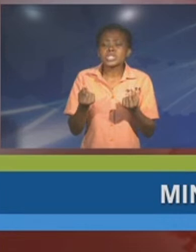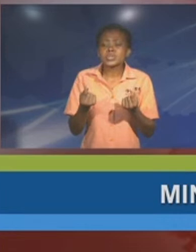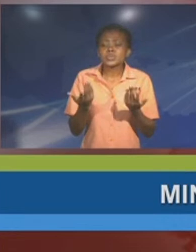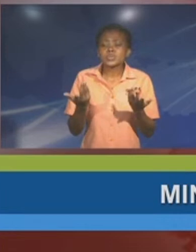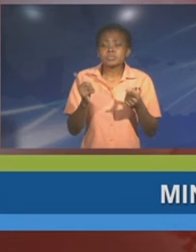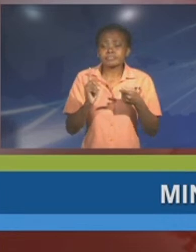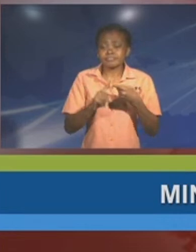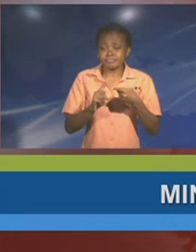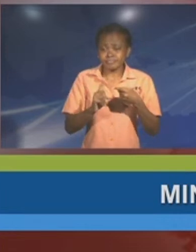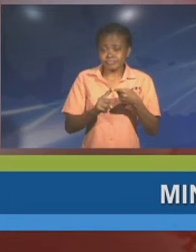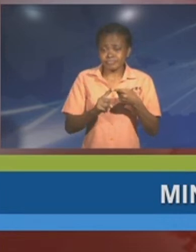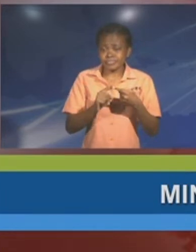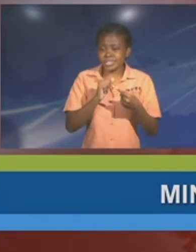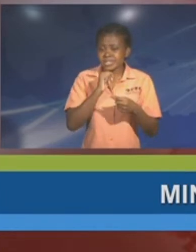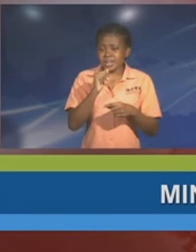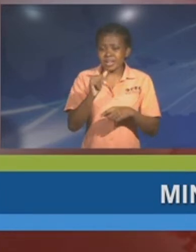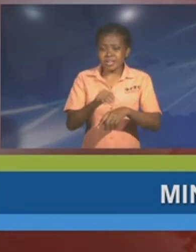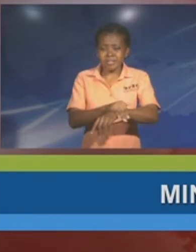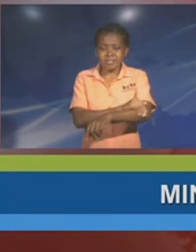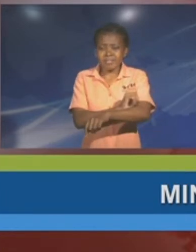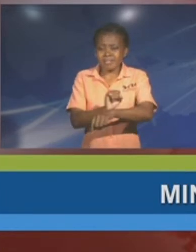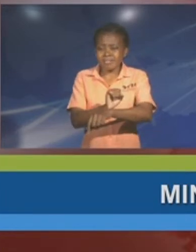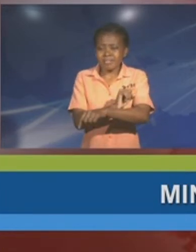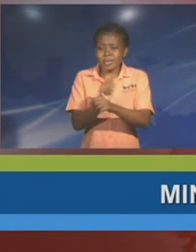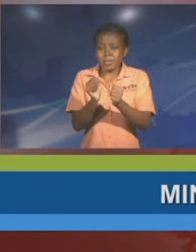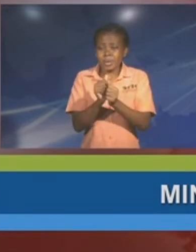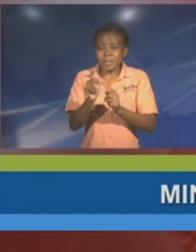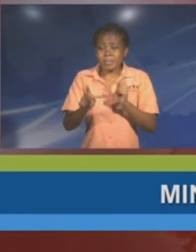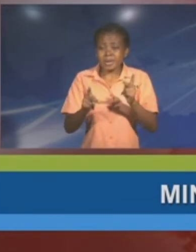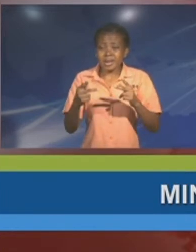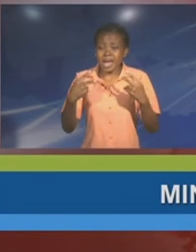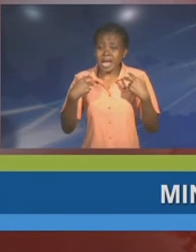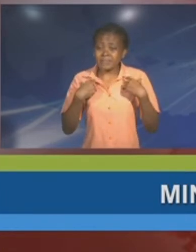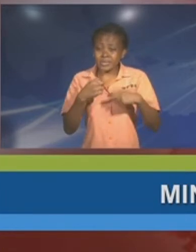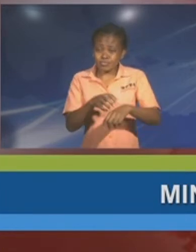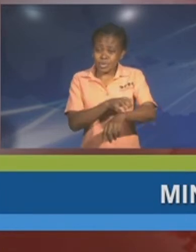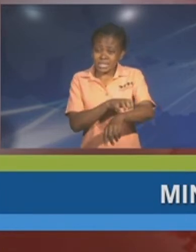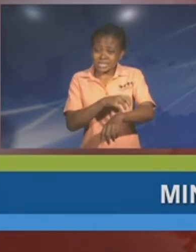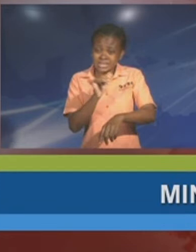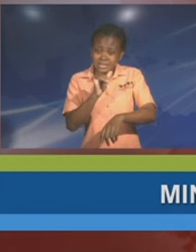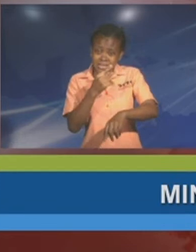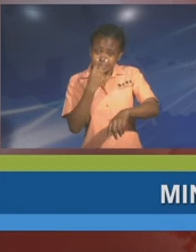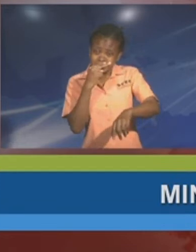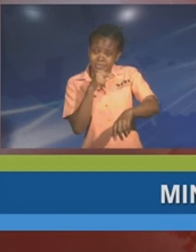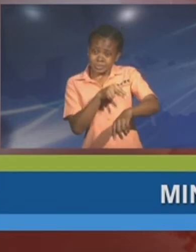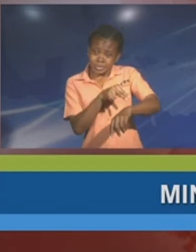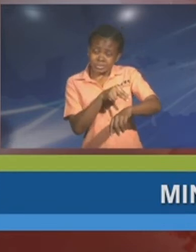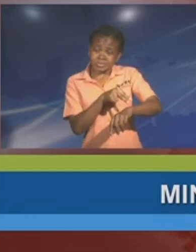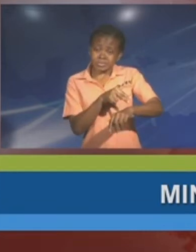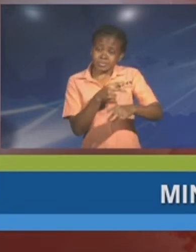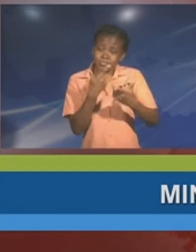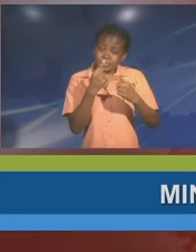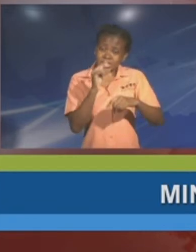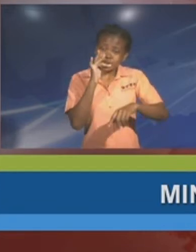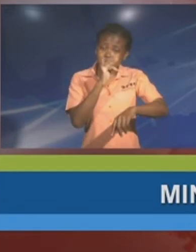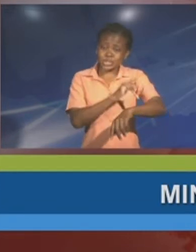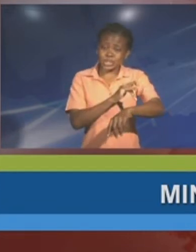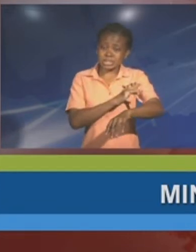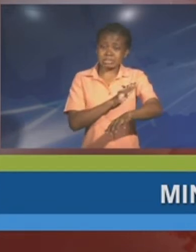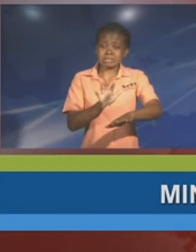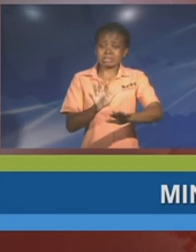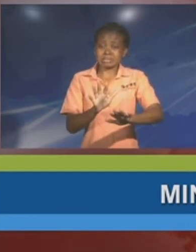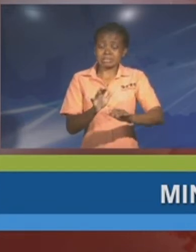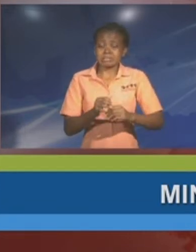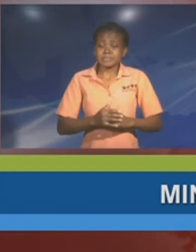close skin-to-skin contact with people who have a rash that looks like the monkeypox virus. So don't touch the rash or scabs of a person